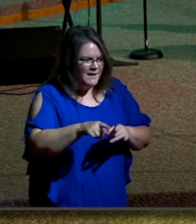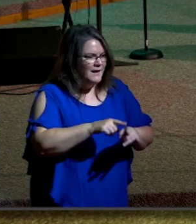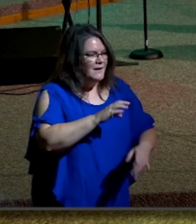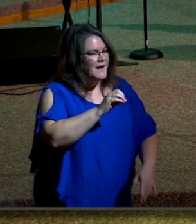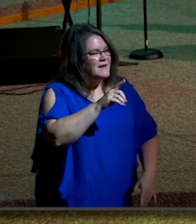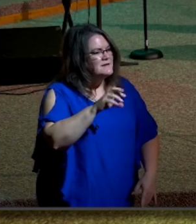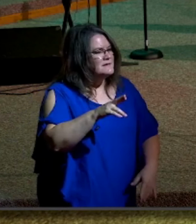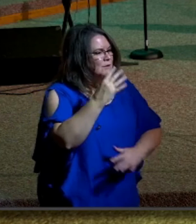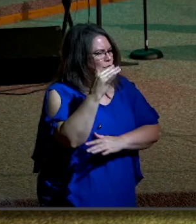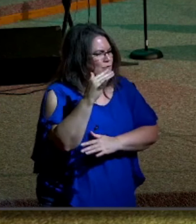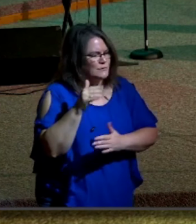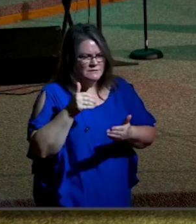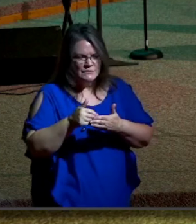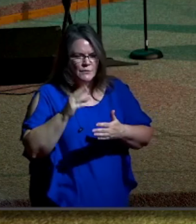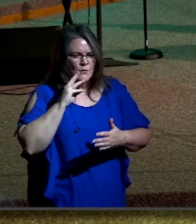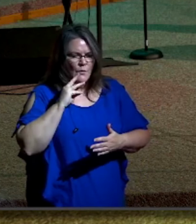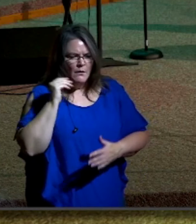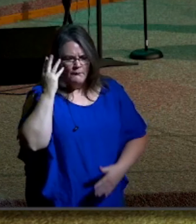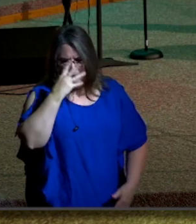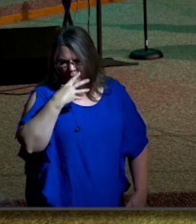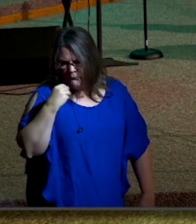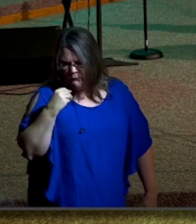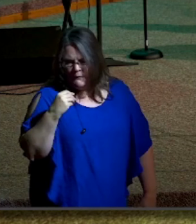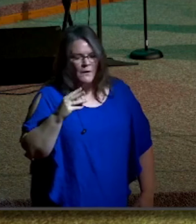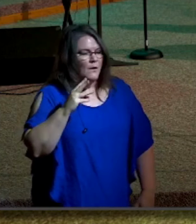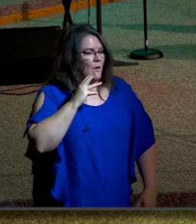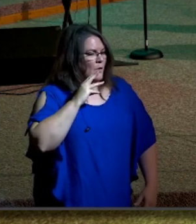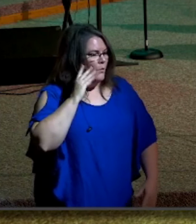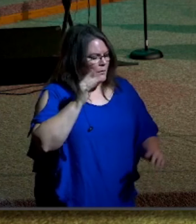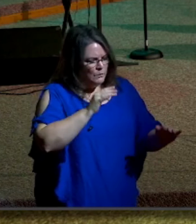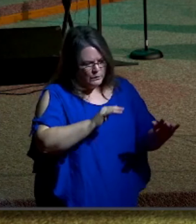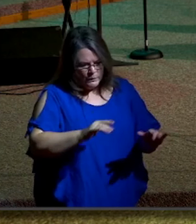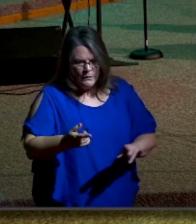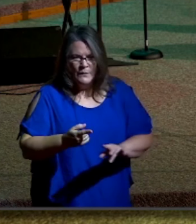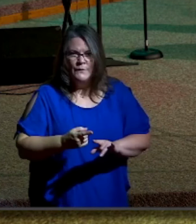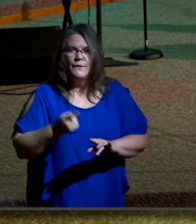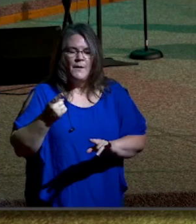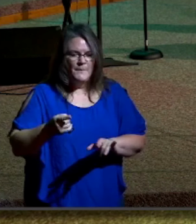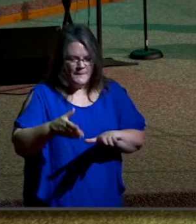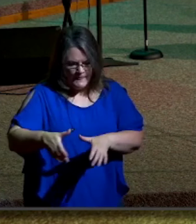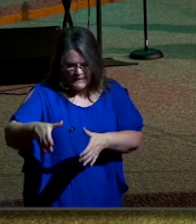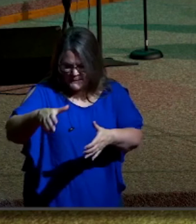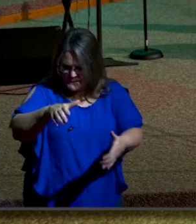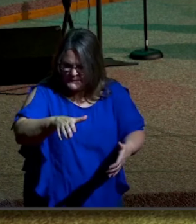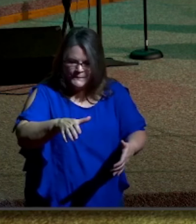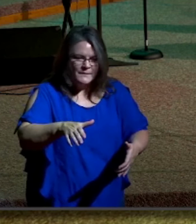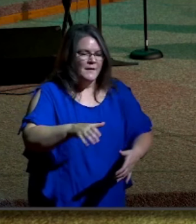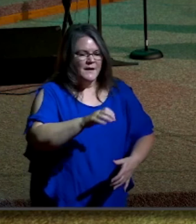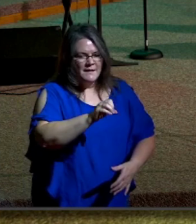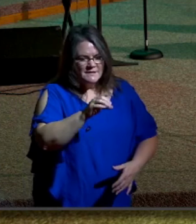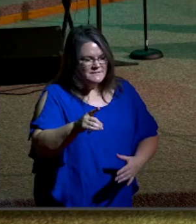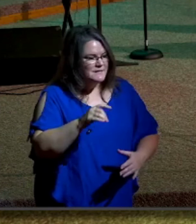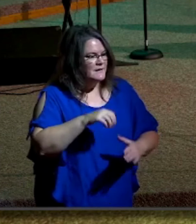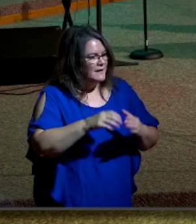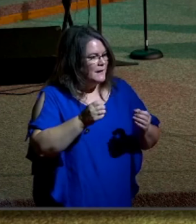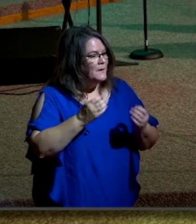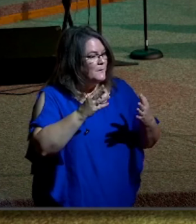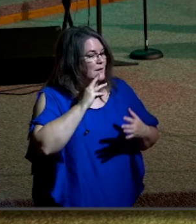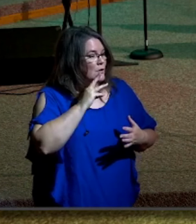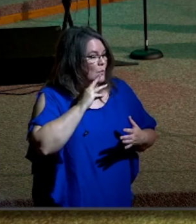waters. Water shall flow from his buckets, and his seed shall be in many waters. His king shall be higher